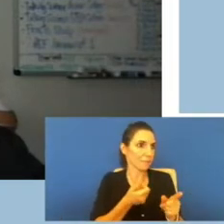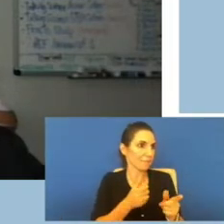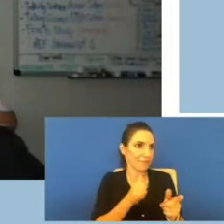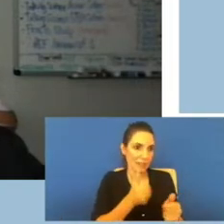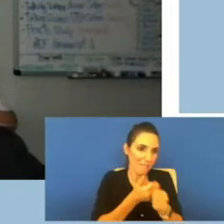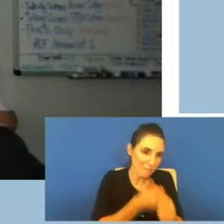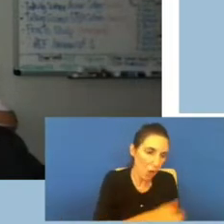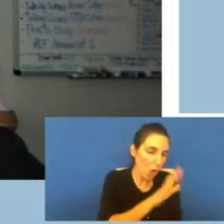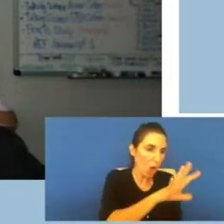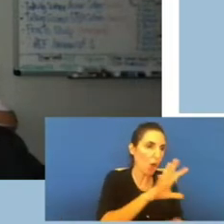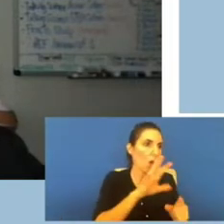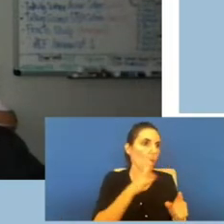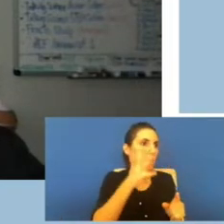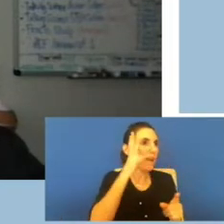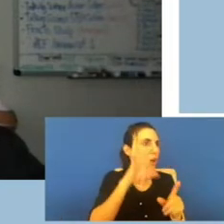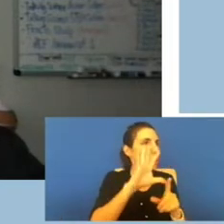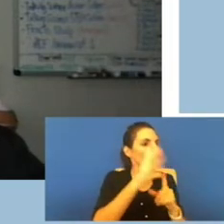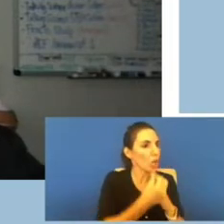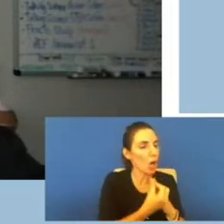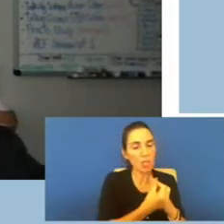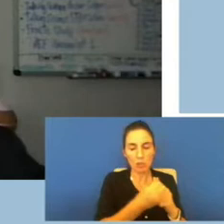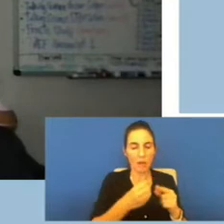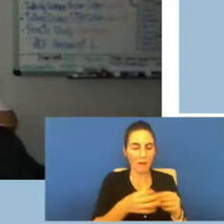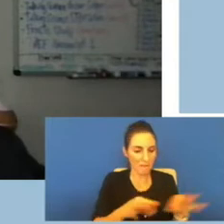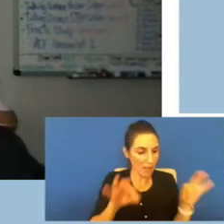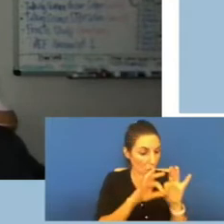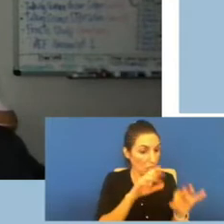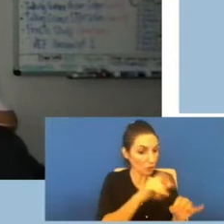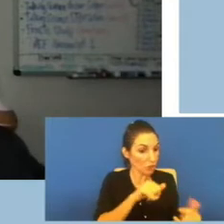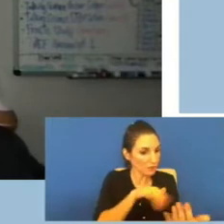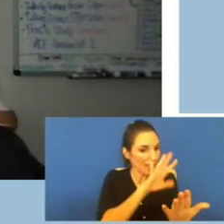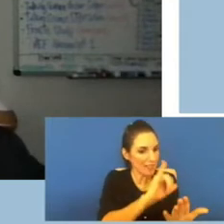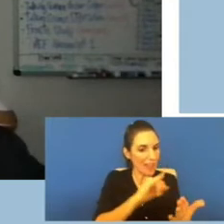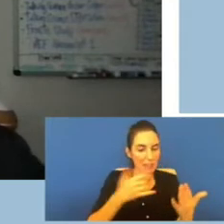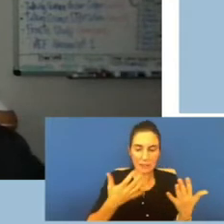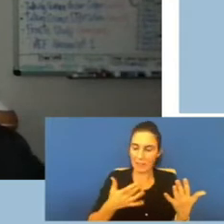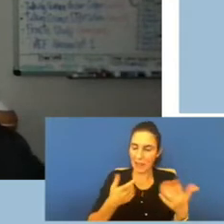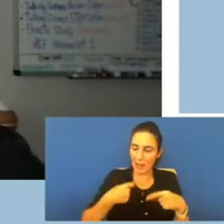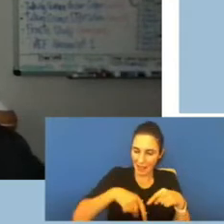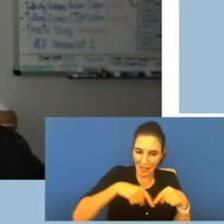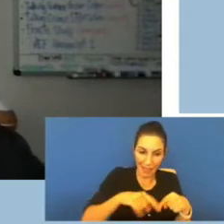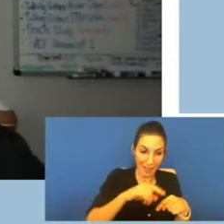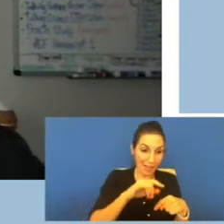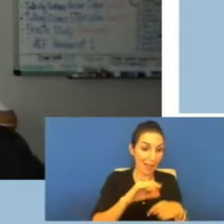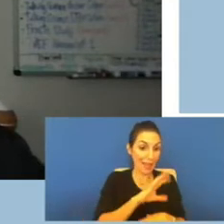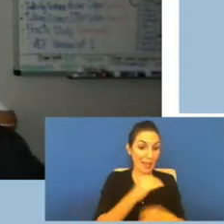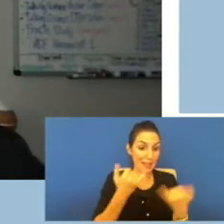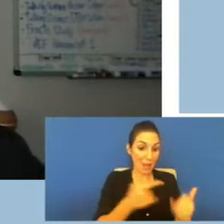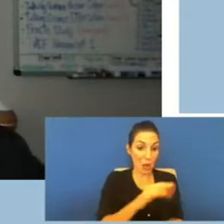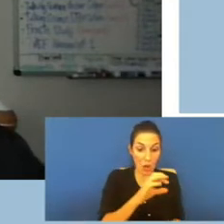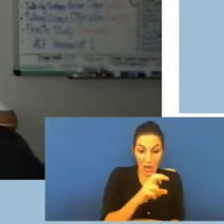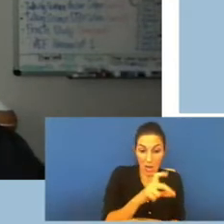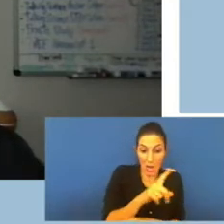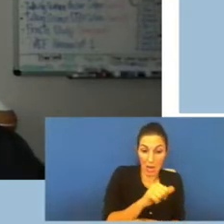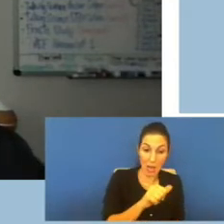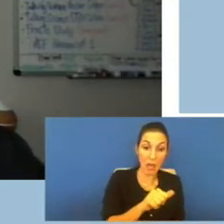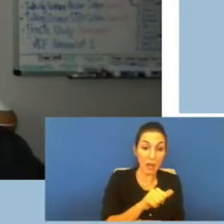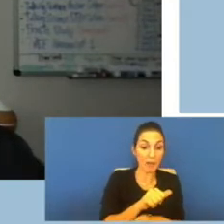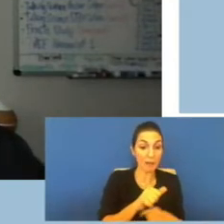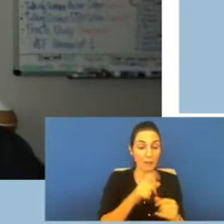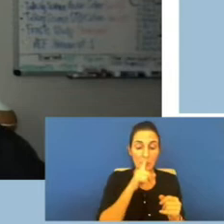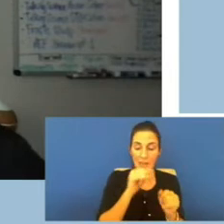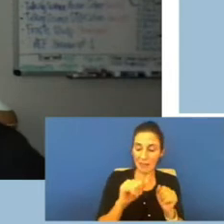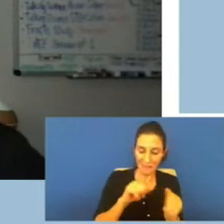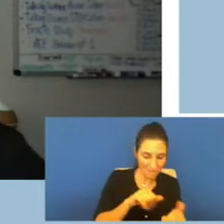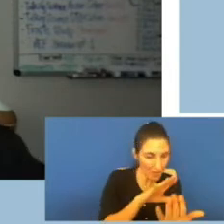raised with, facing that anxiety. And that placed Carla, in particular, at a great disadvantage compared